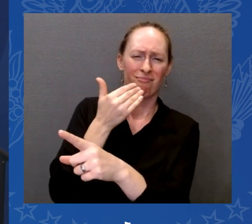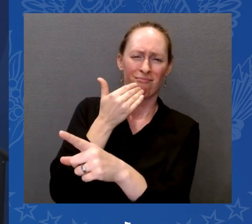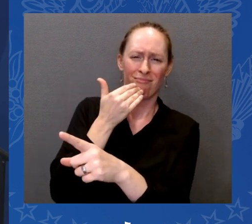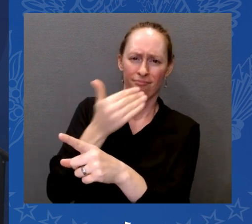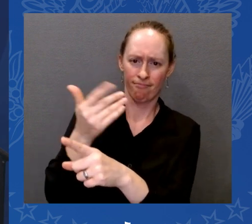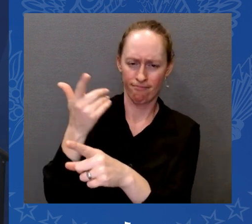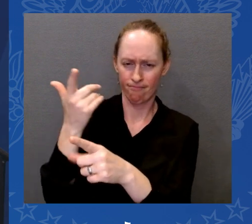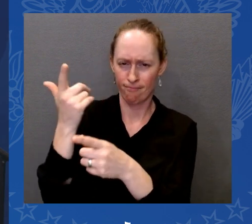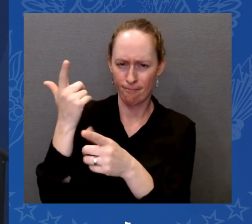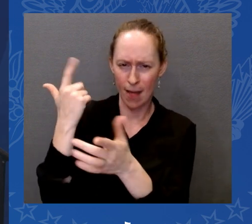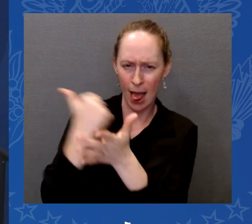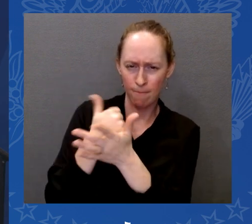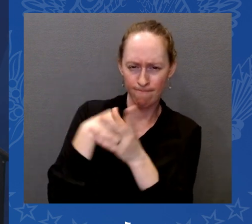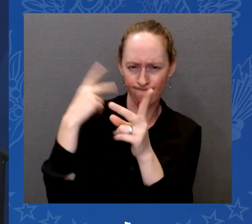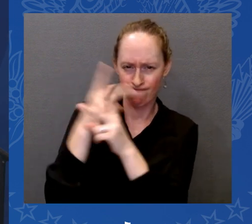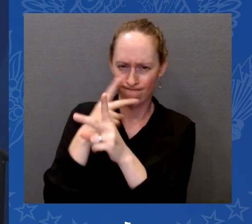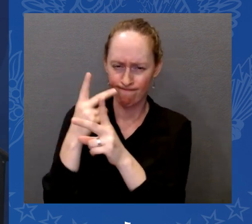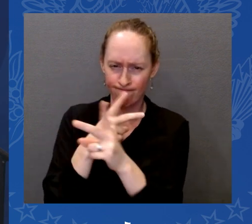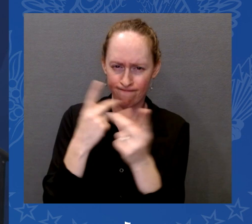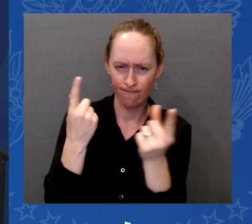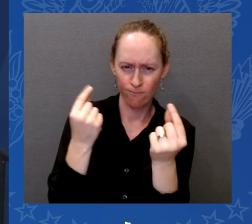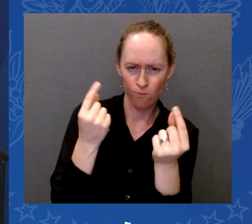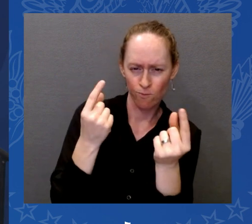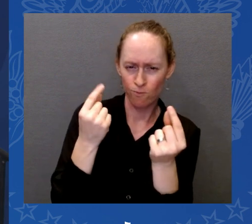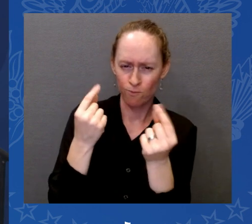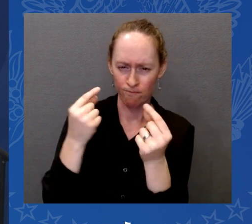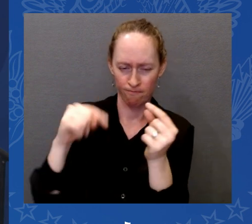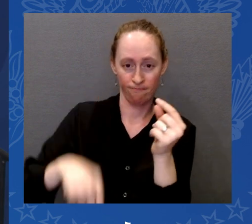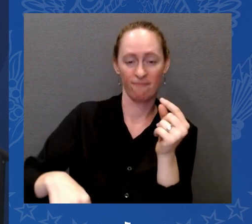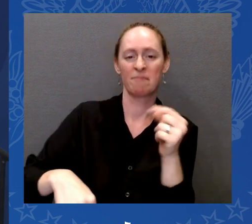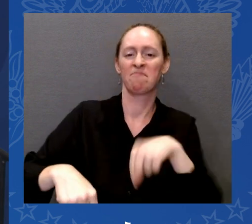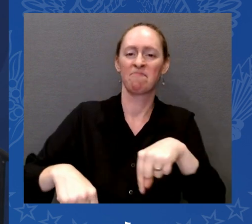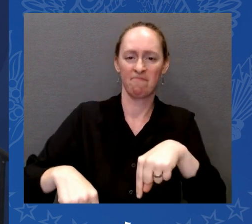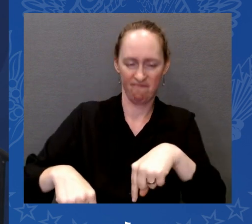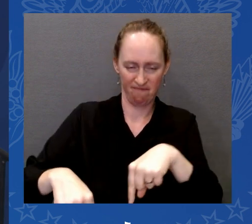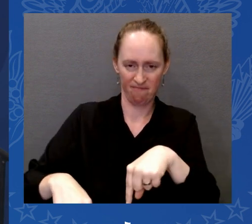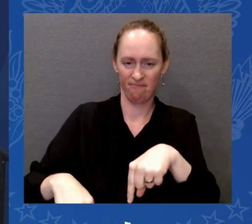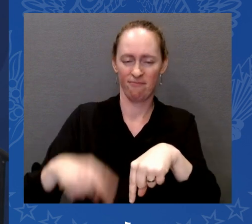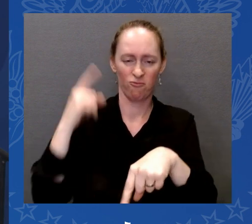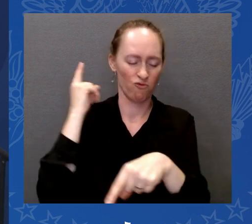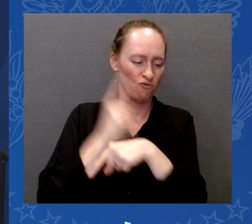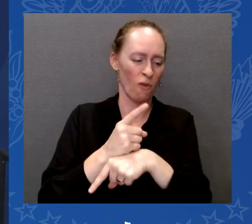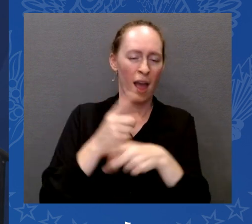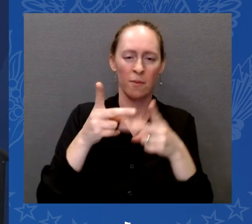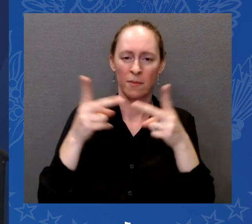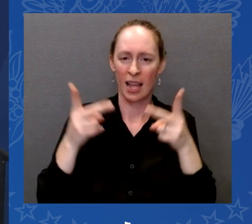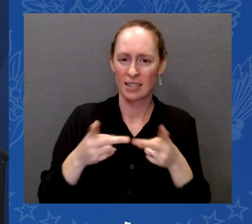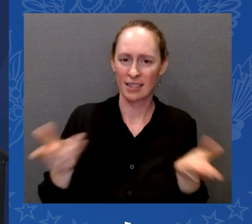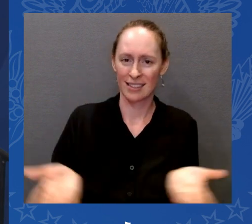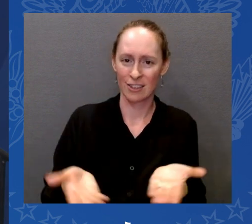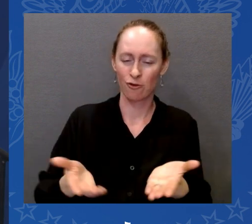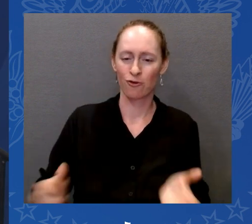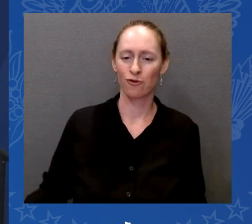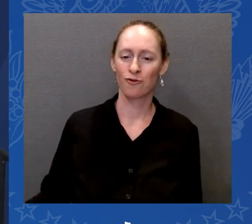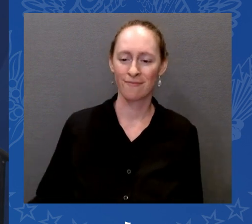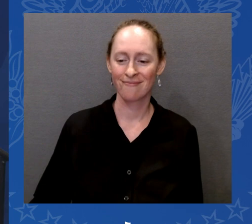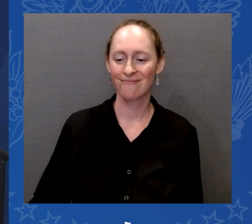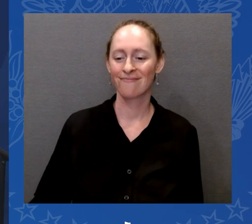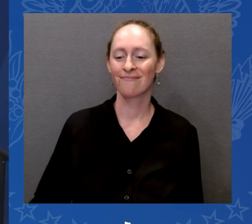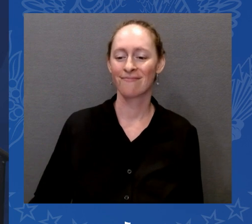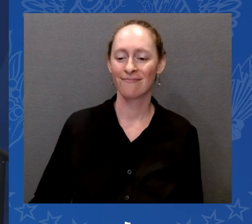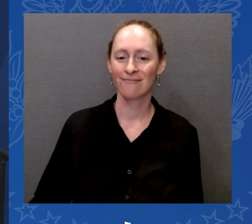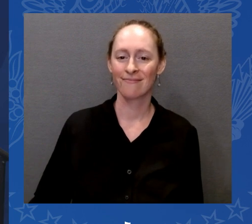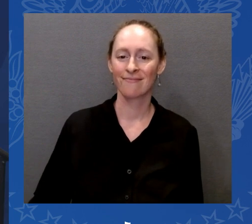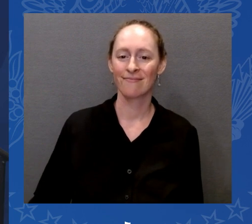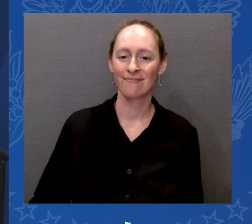this mega fab site. Lenny Hainsworth and Rich Beyer are here representing our board. I would now